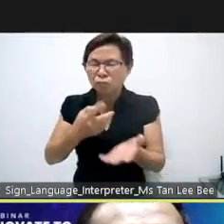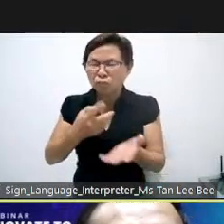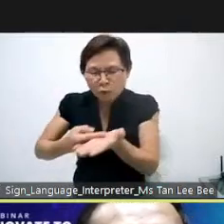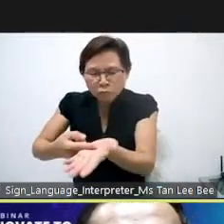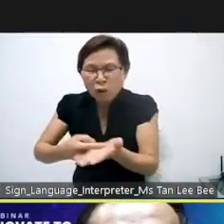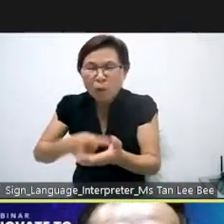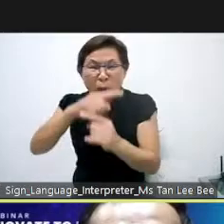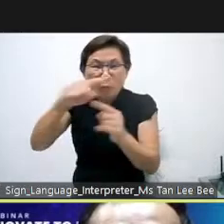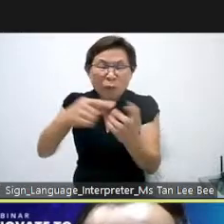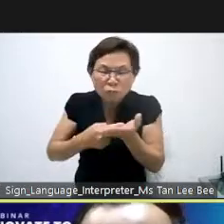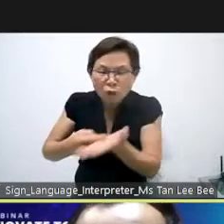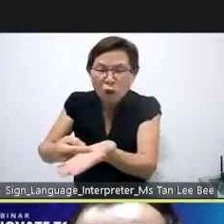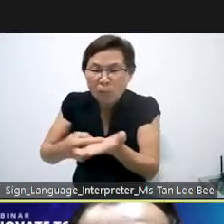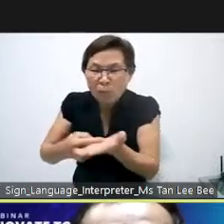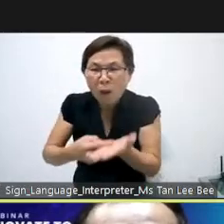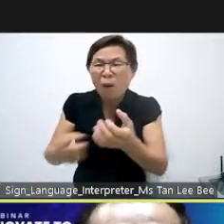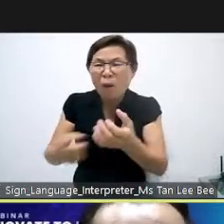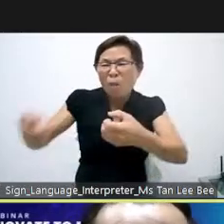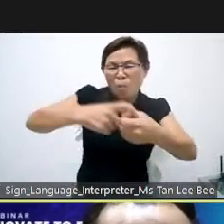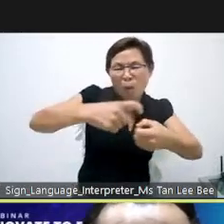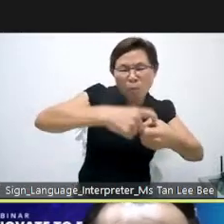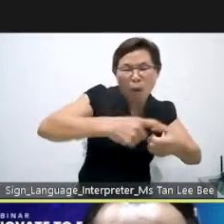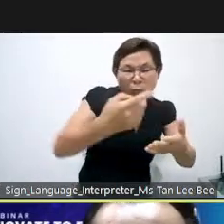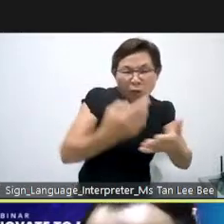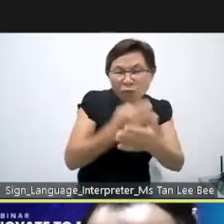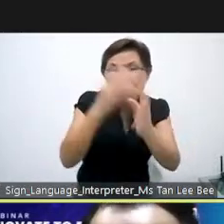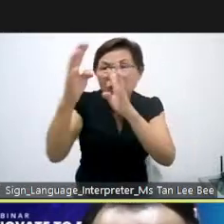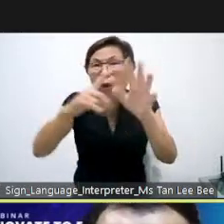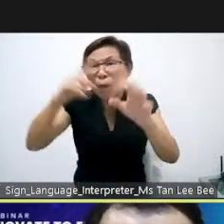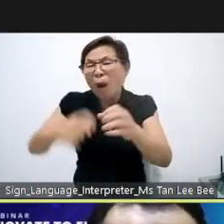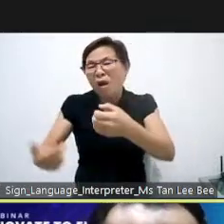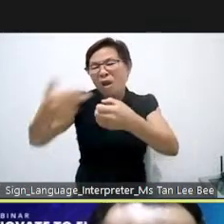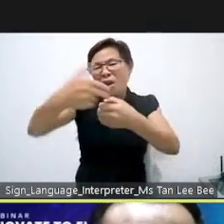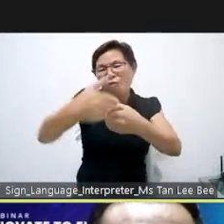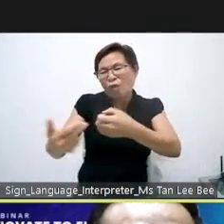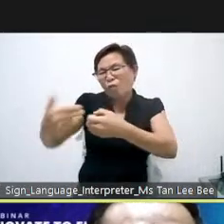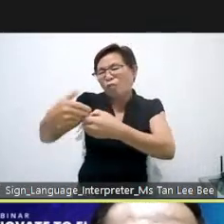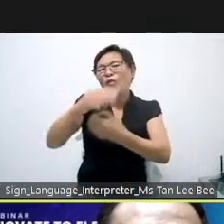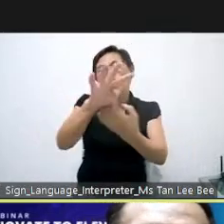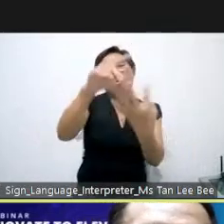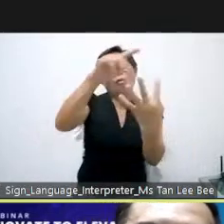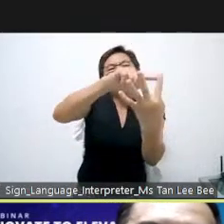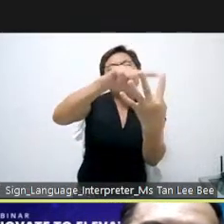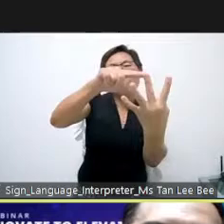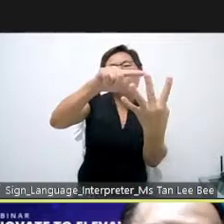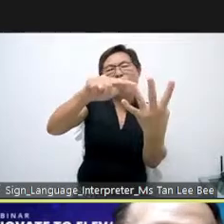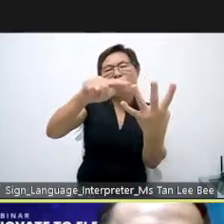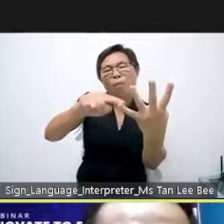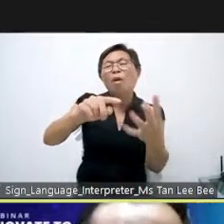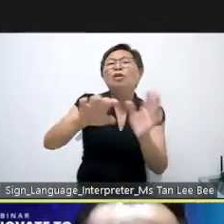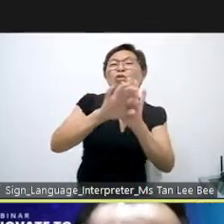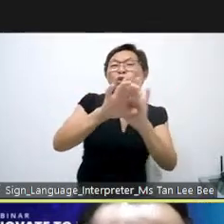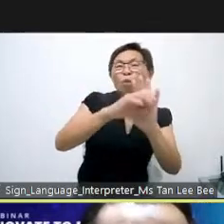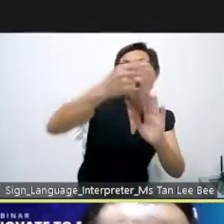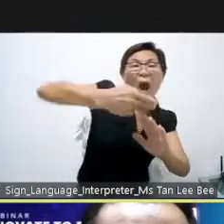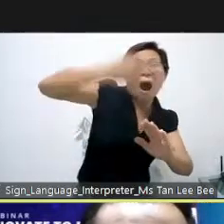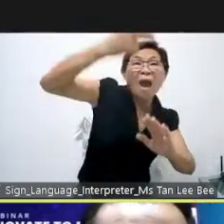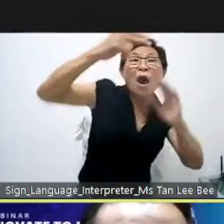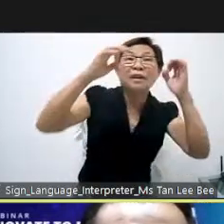about ecosystem, we must involve these 4 partners. Okay, when we talk about higher education.